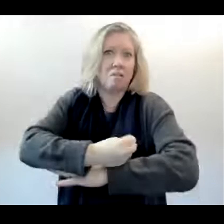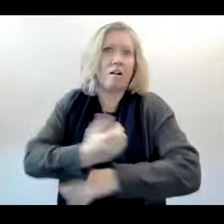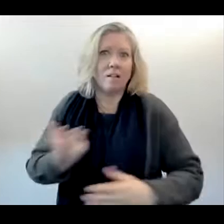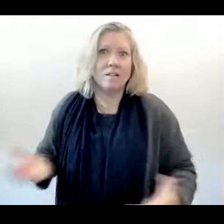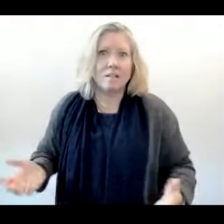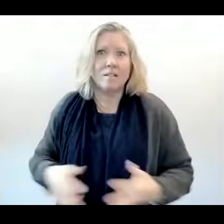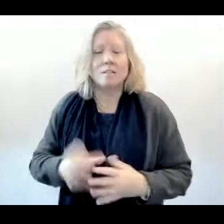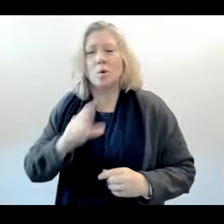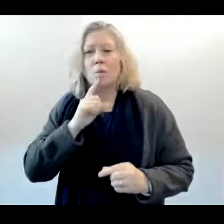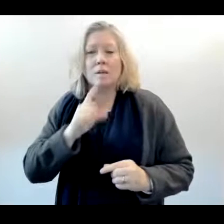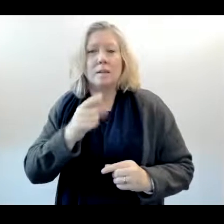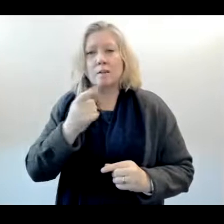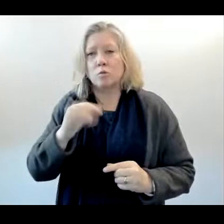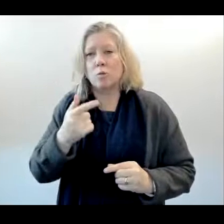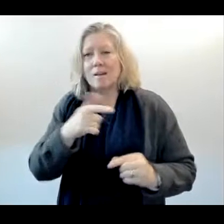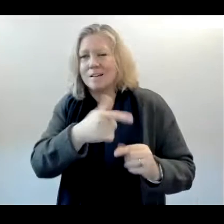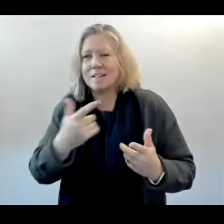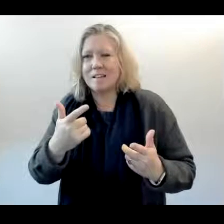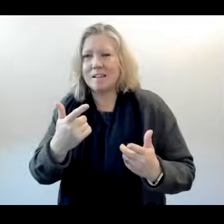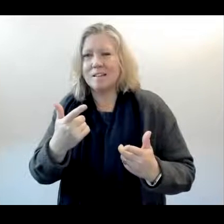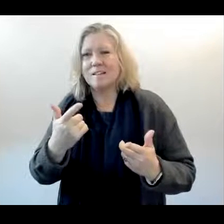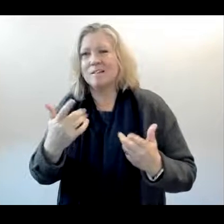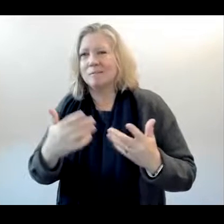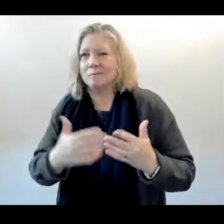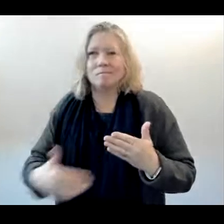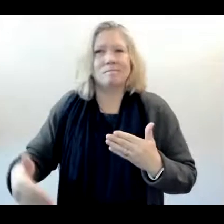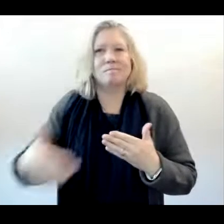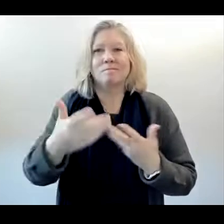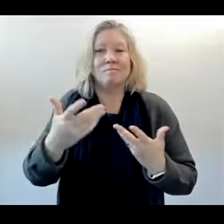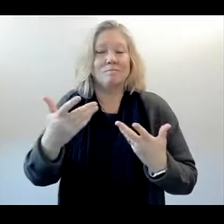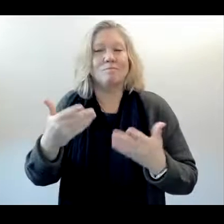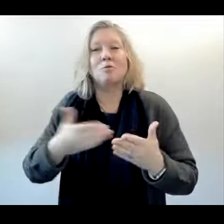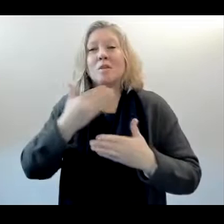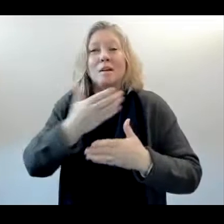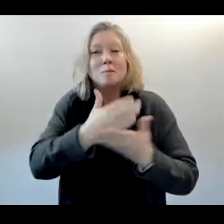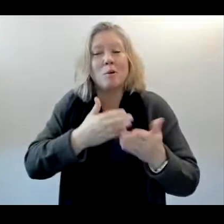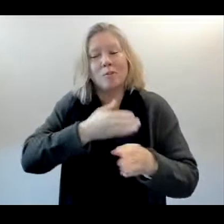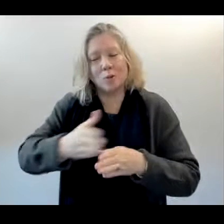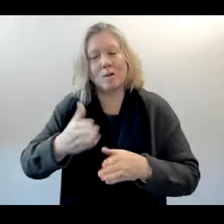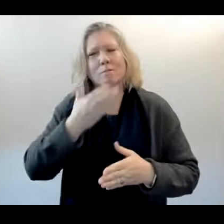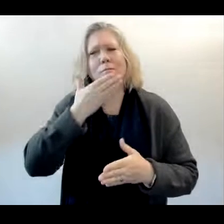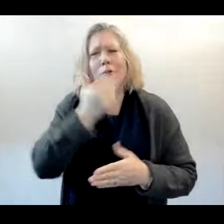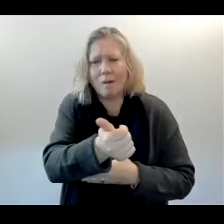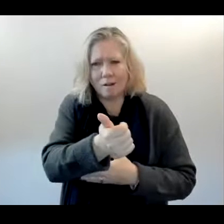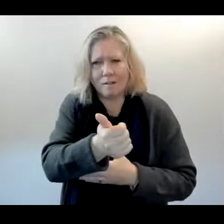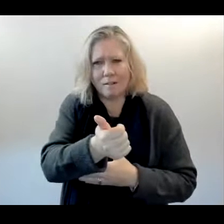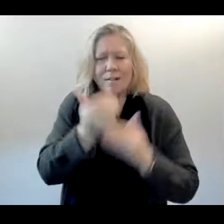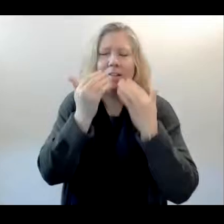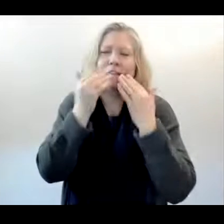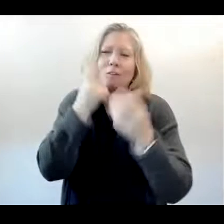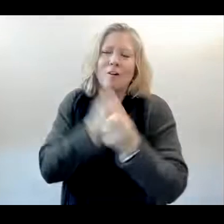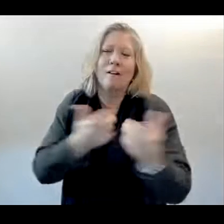as Greg moves on to other endeavors in his career, we wish him the best of luck and thank him for everything that he's done